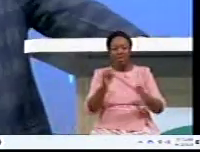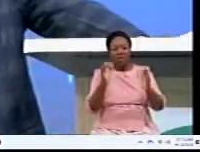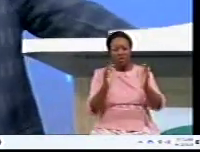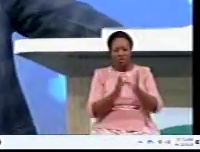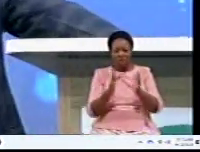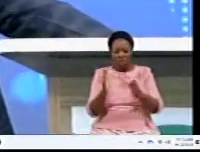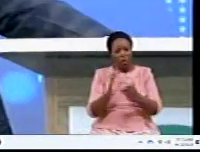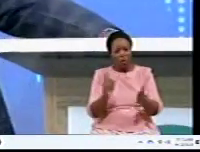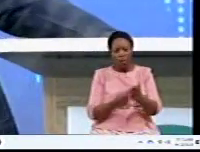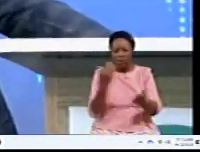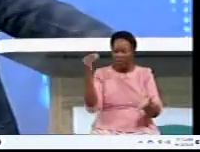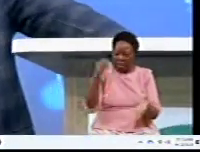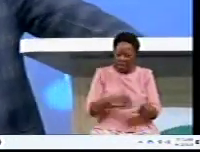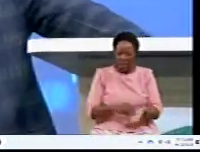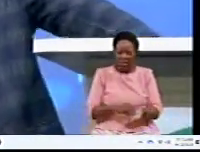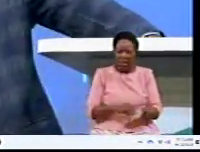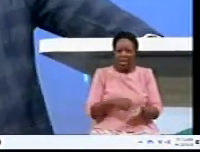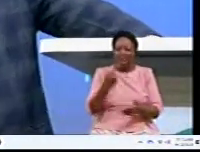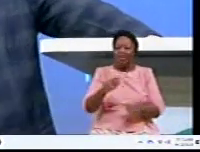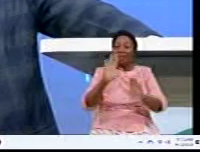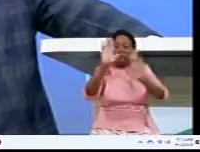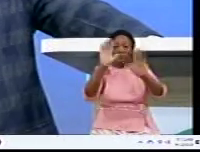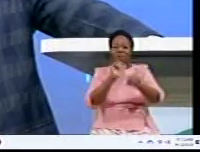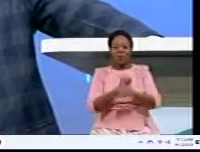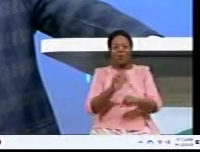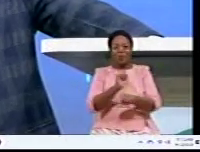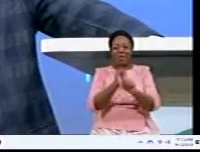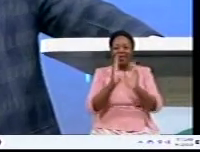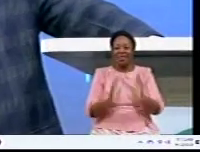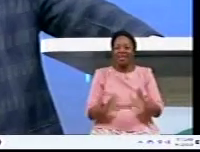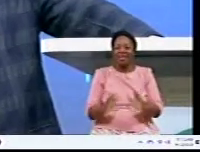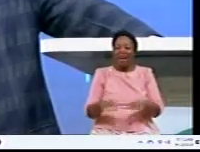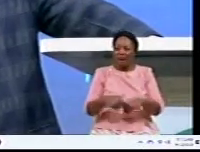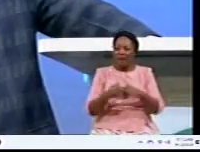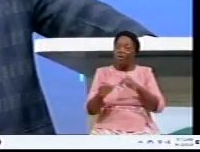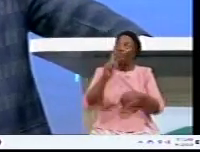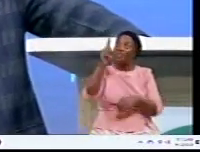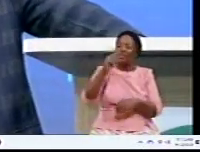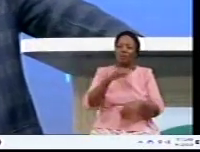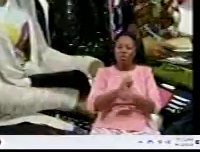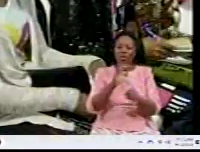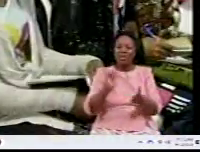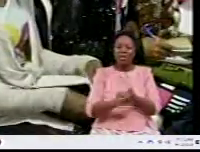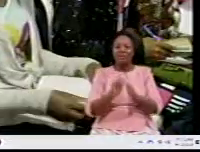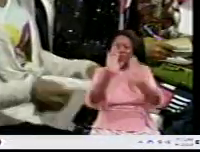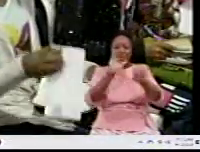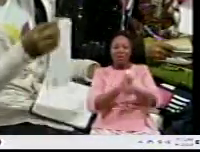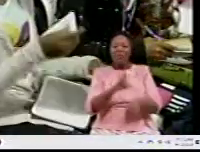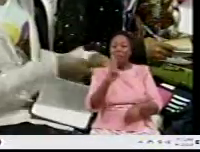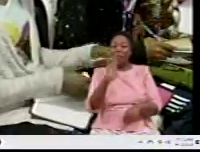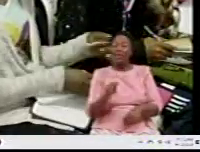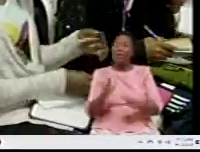again, the miracle worker. How does he work the miracle? By the